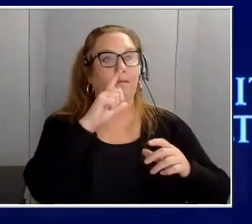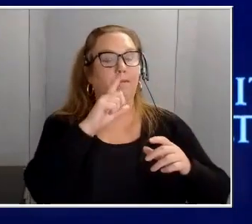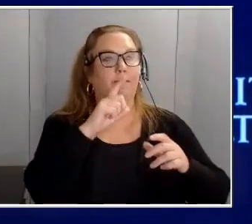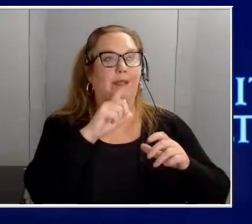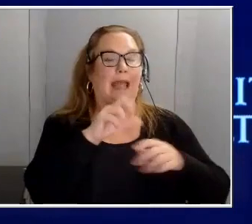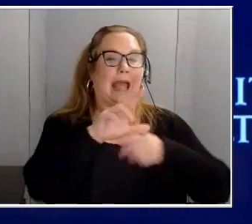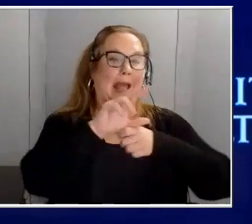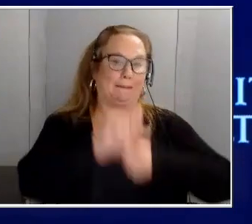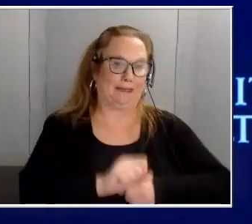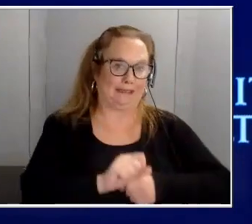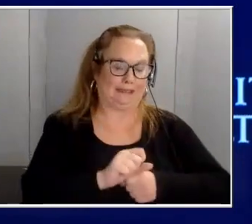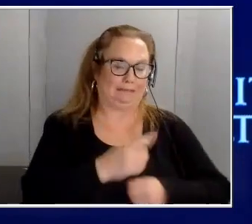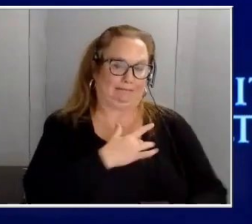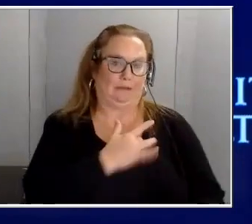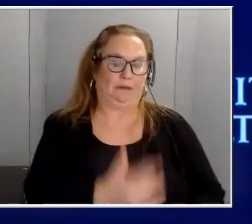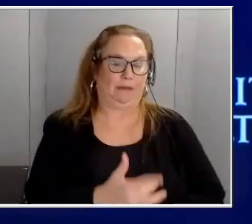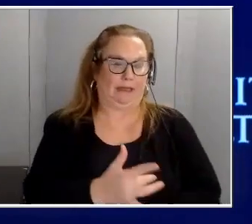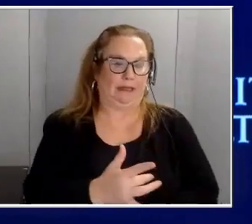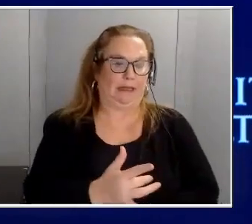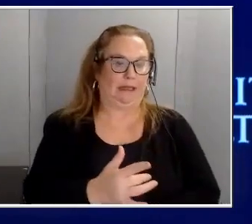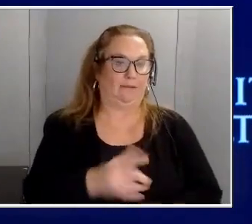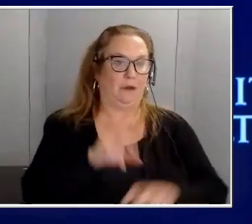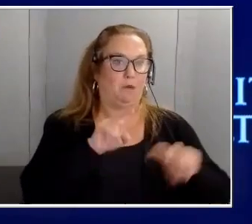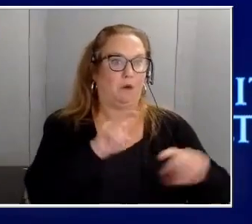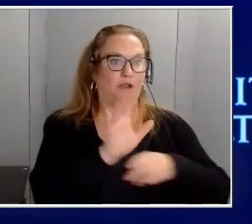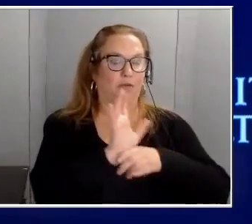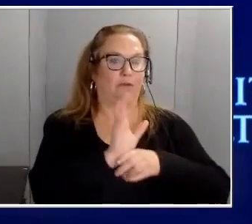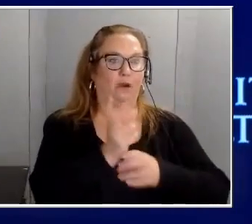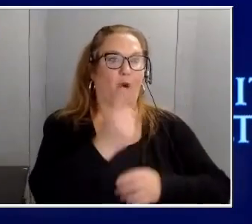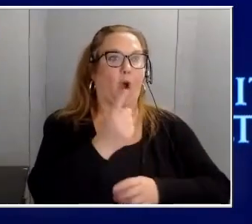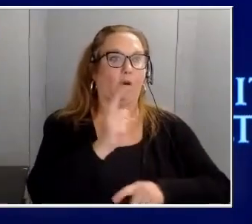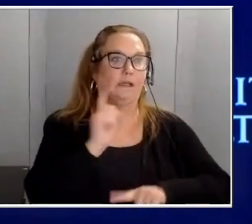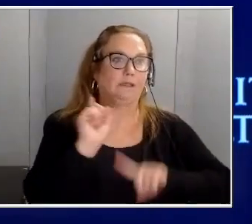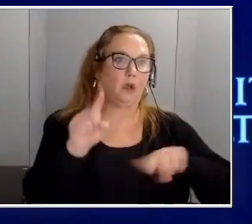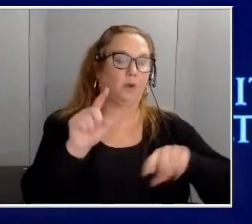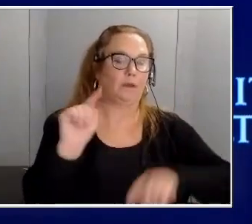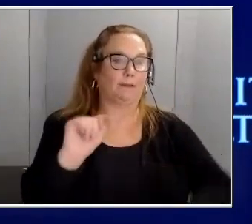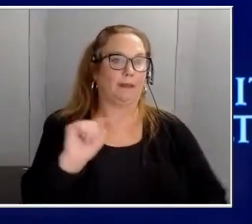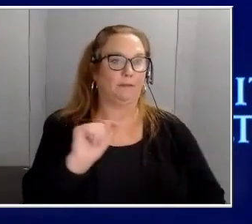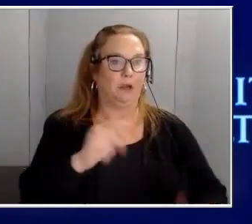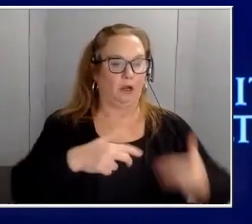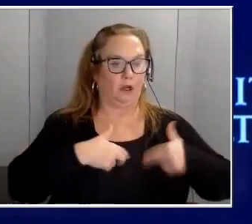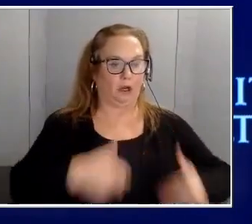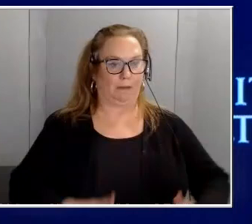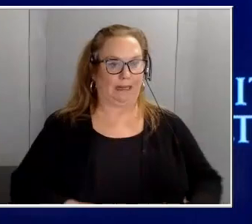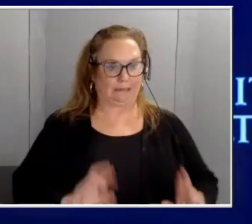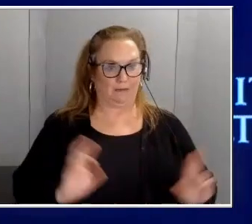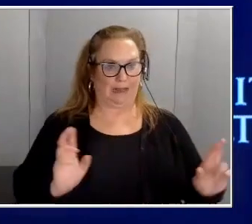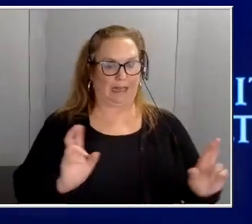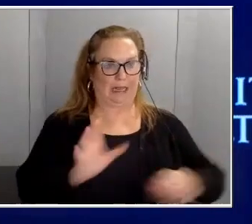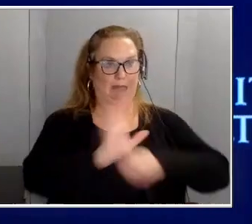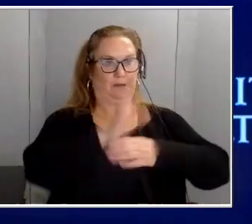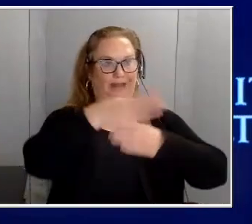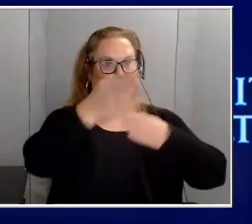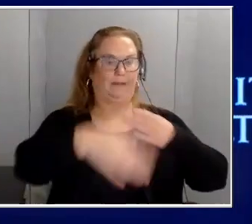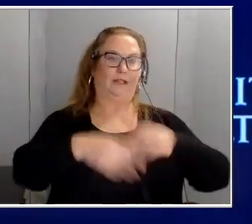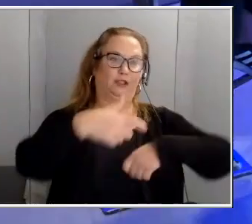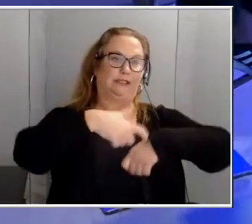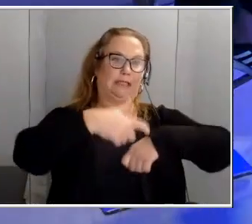habit, that if you watch a movie and then you always go to the bathroom, your body's kind of primed, like, okay, the movie's over, now it's time to go to the